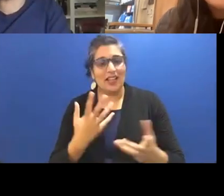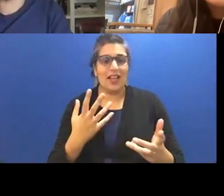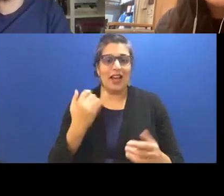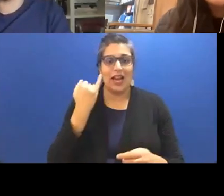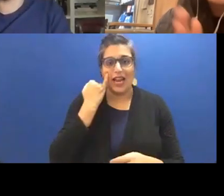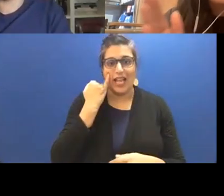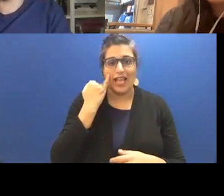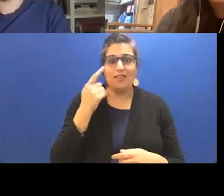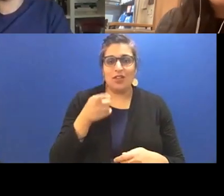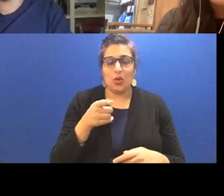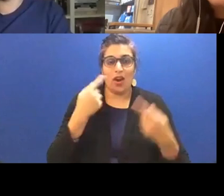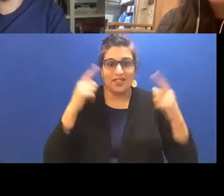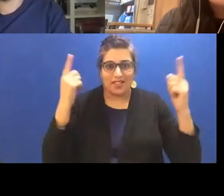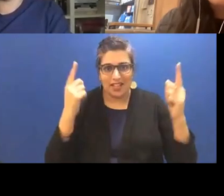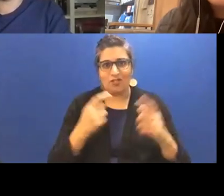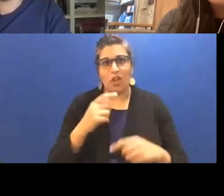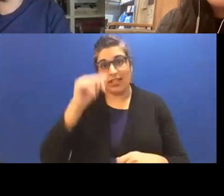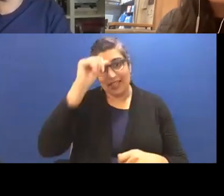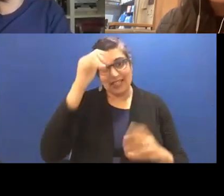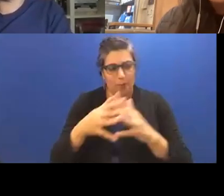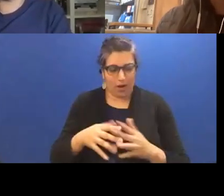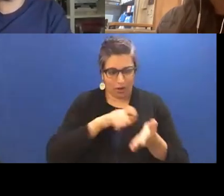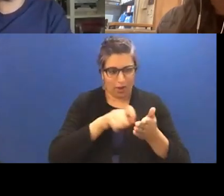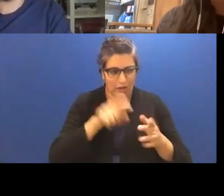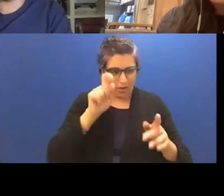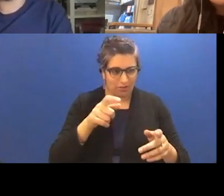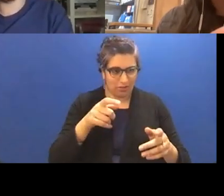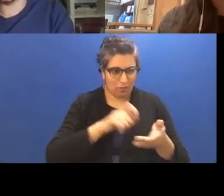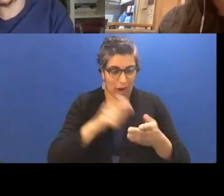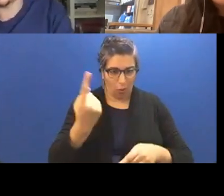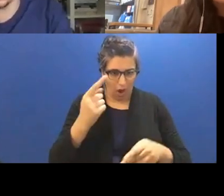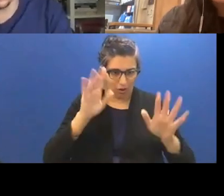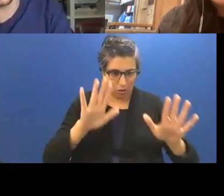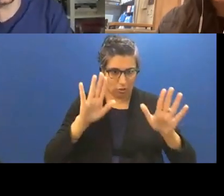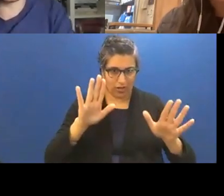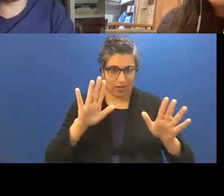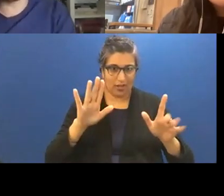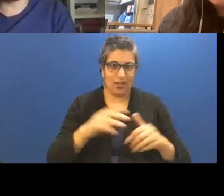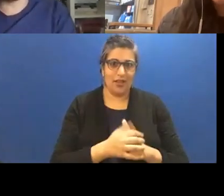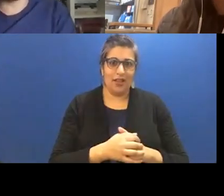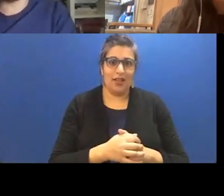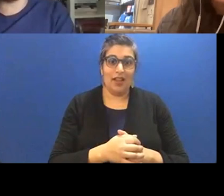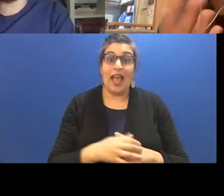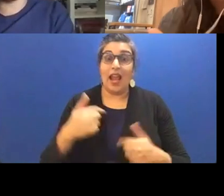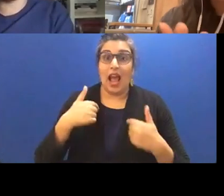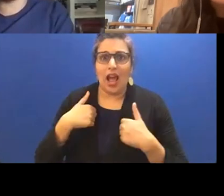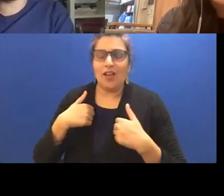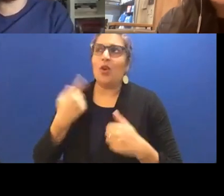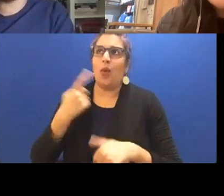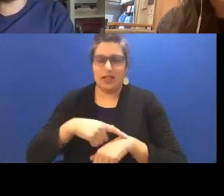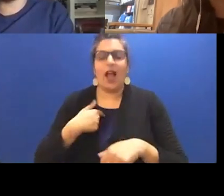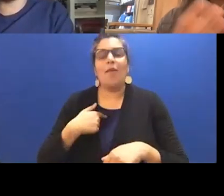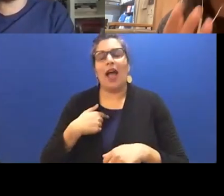one great Indian American novel or something like that. And I remember I had the privilege of interviewing Riz Ahmed, who's